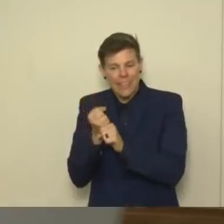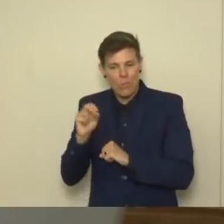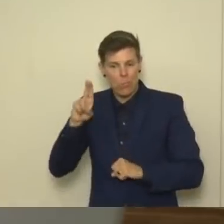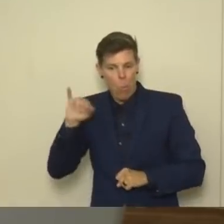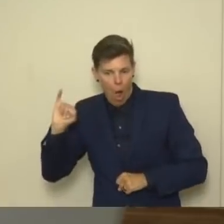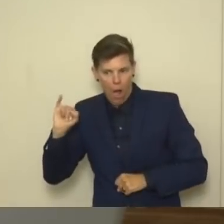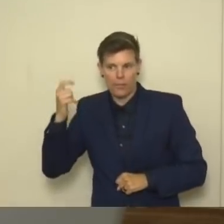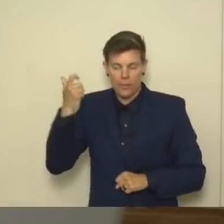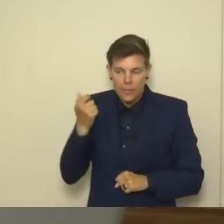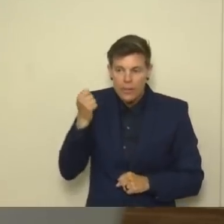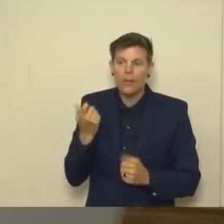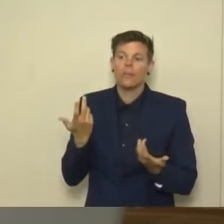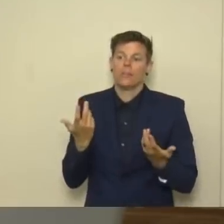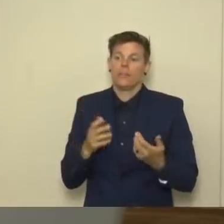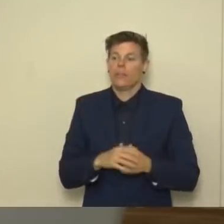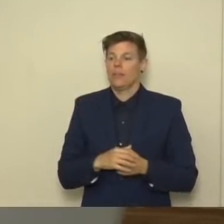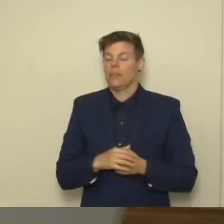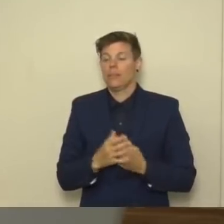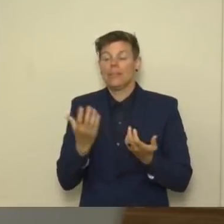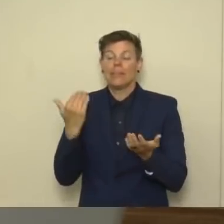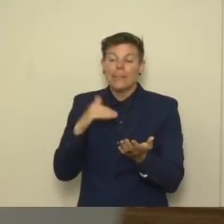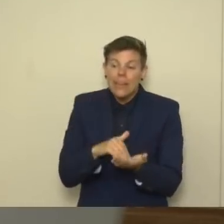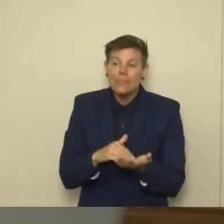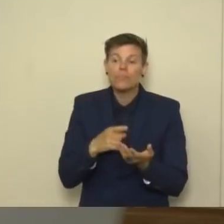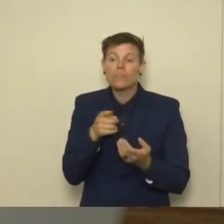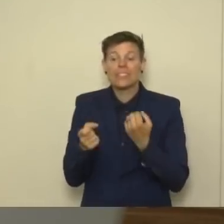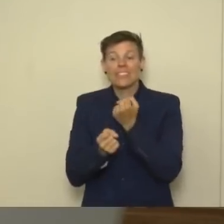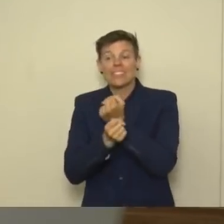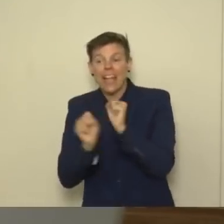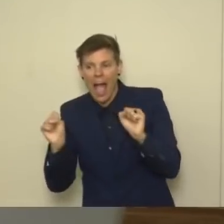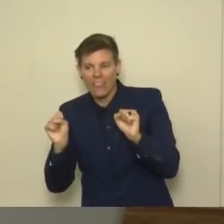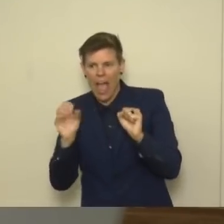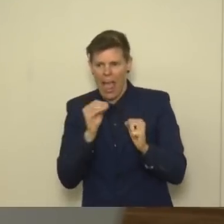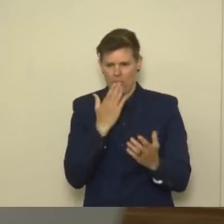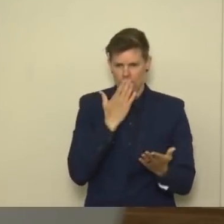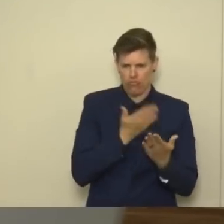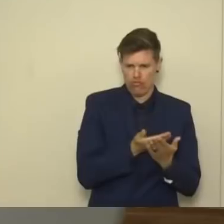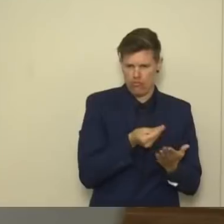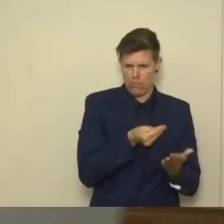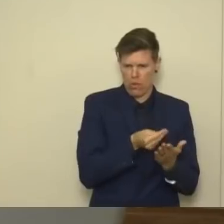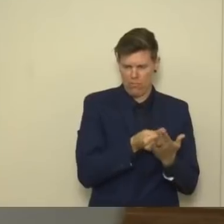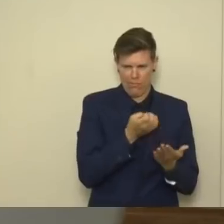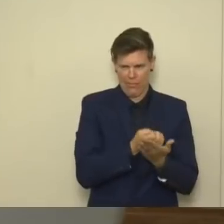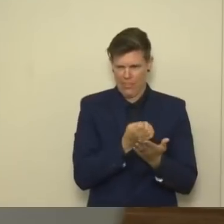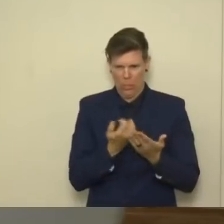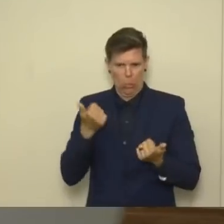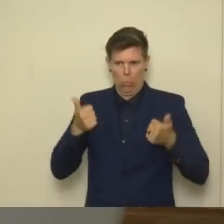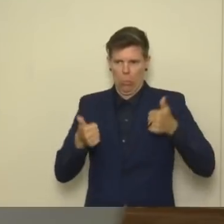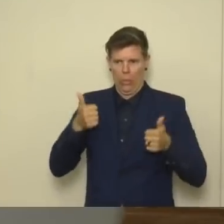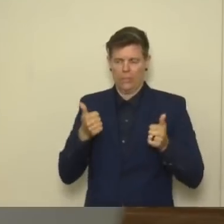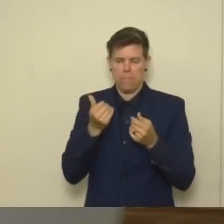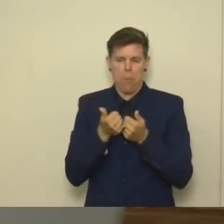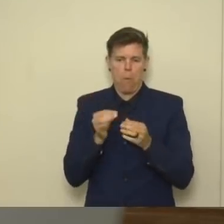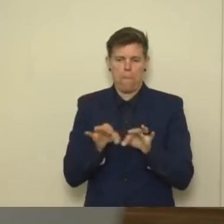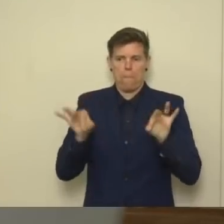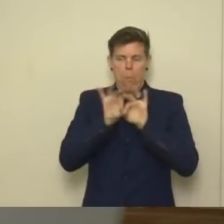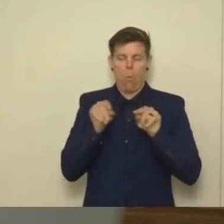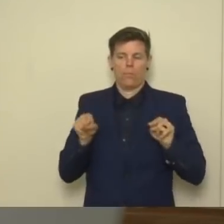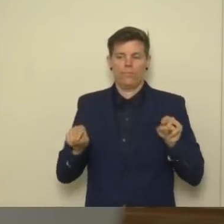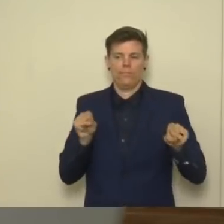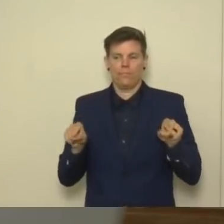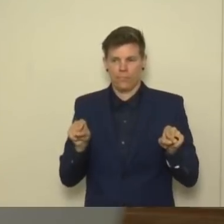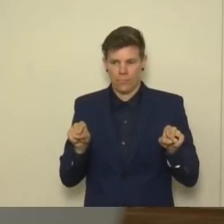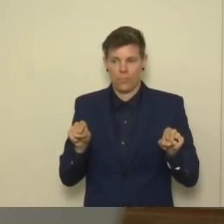between being safe and having a good economy. And the Washington Post put out a really interesting story a couple days